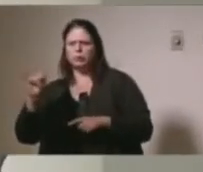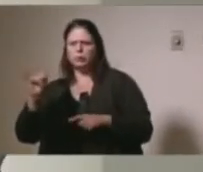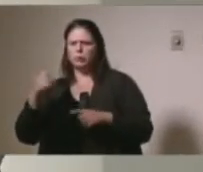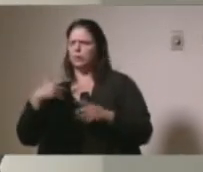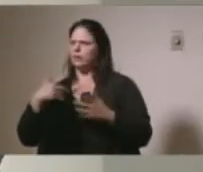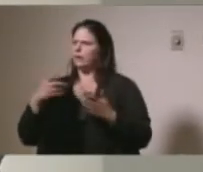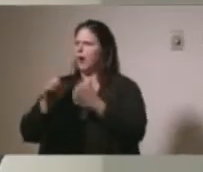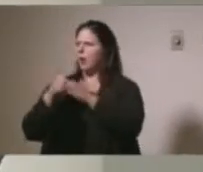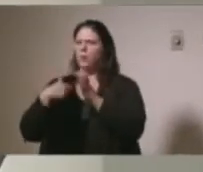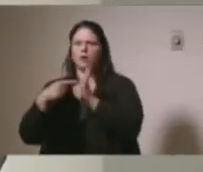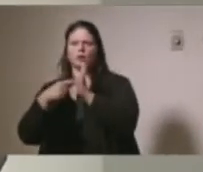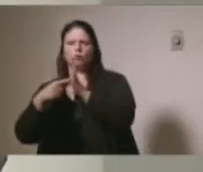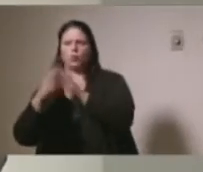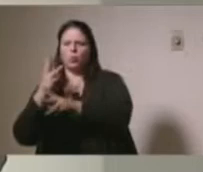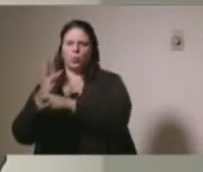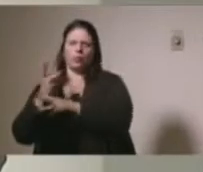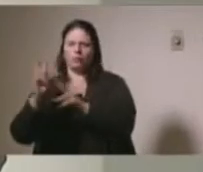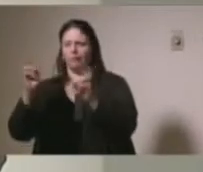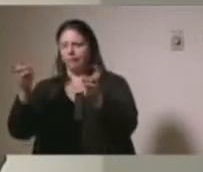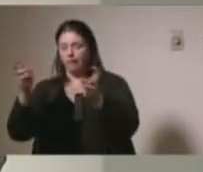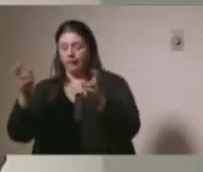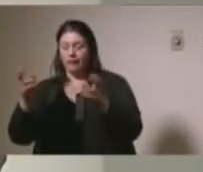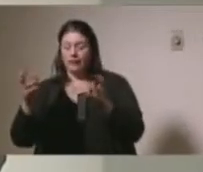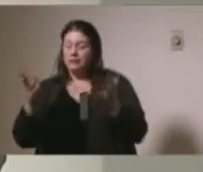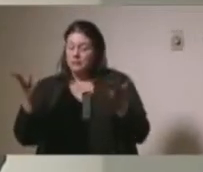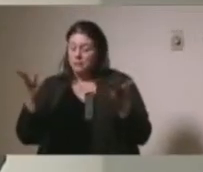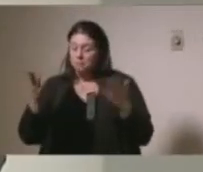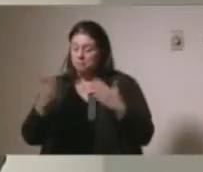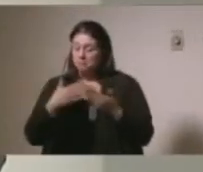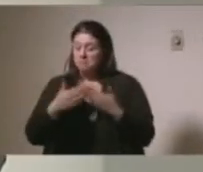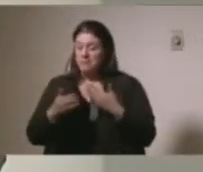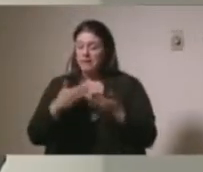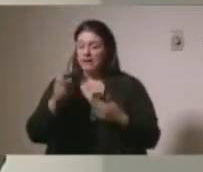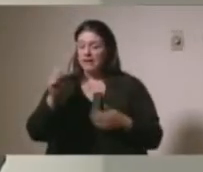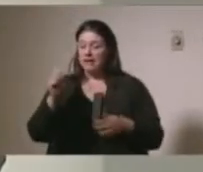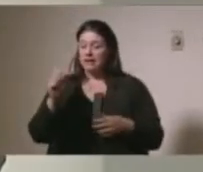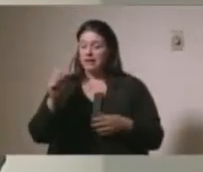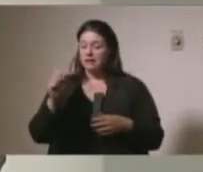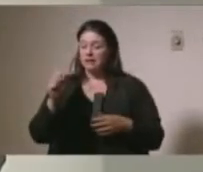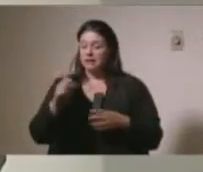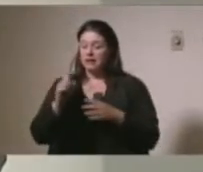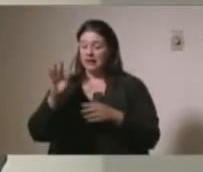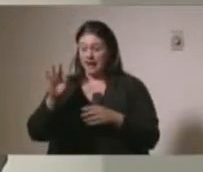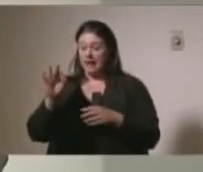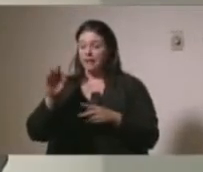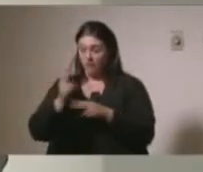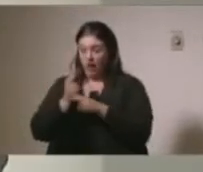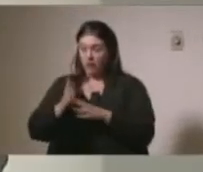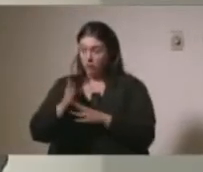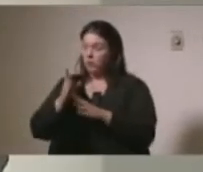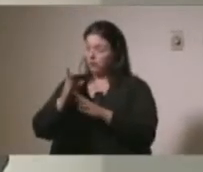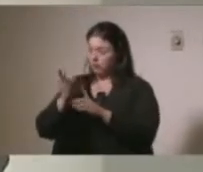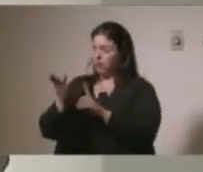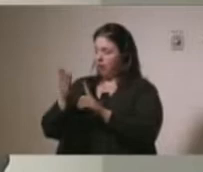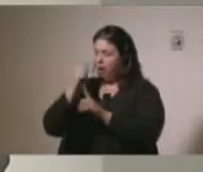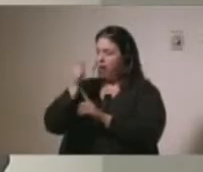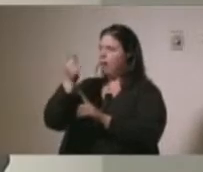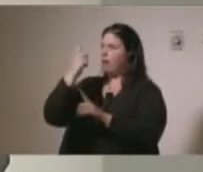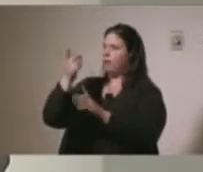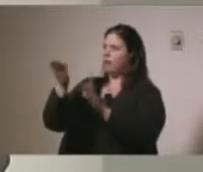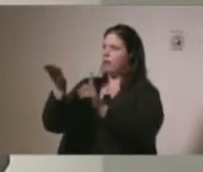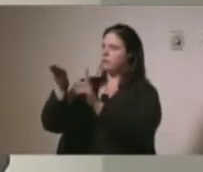And politically, if it's sold, then Kiwi Bank becomes